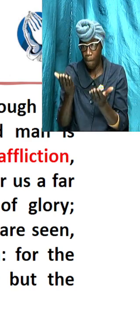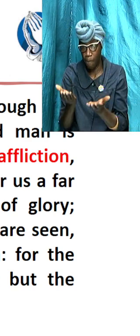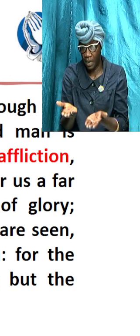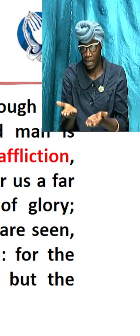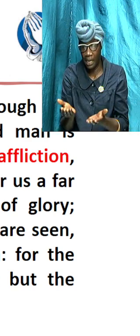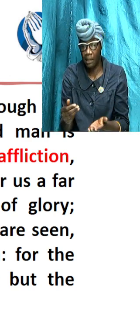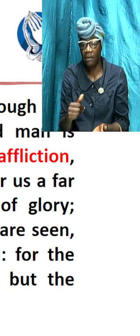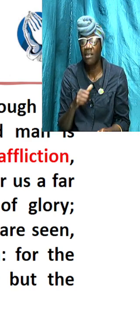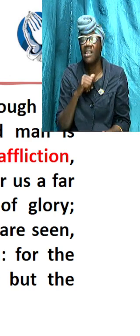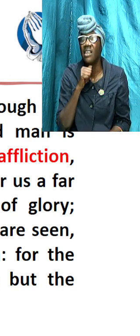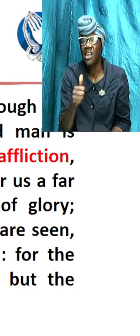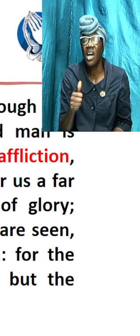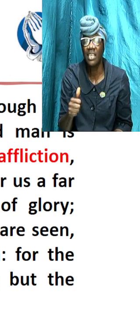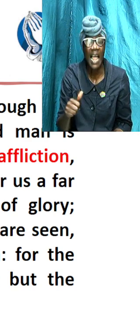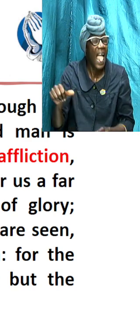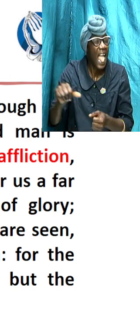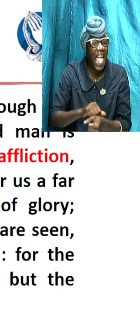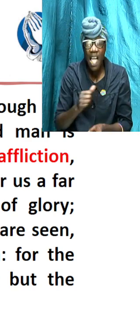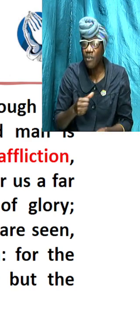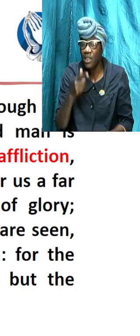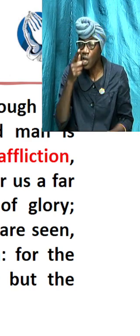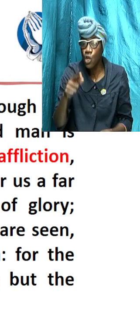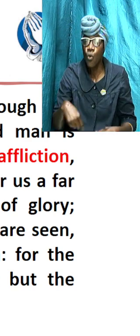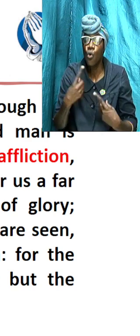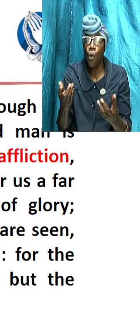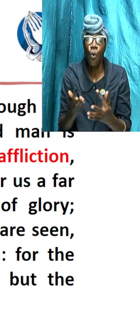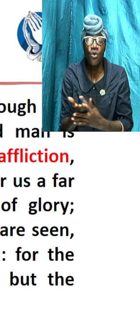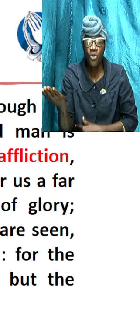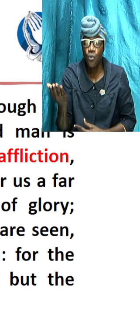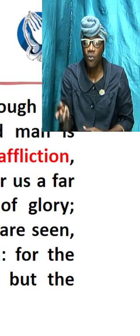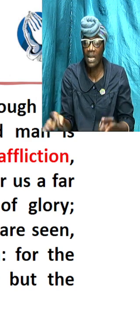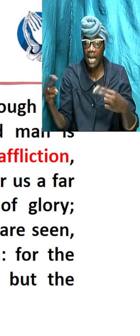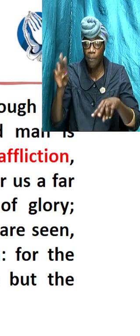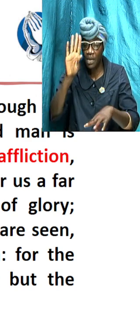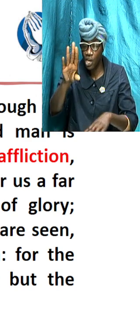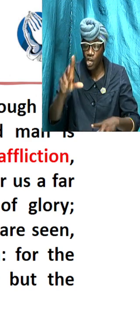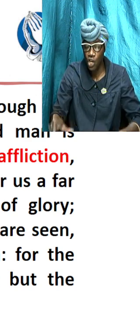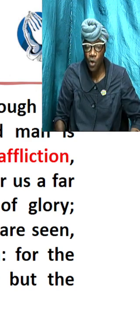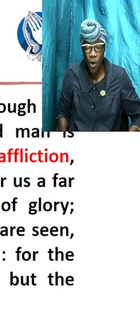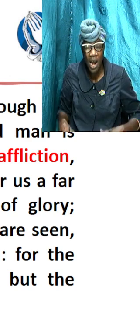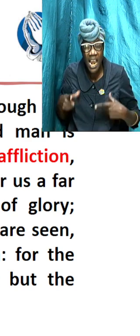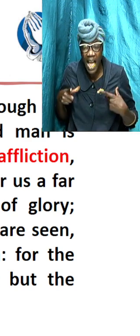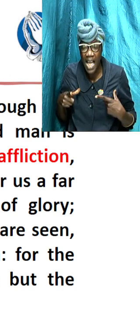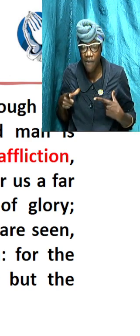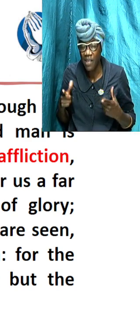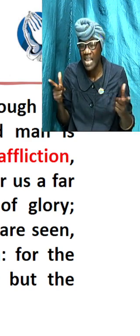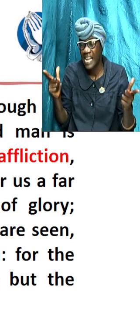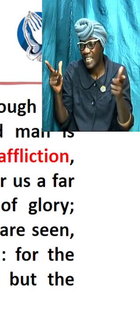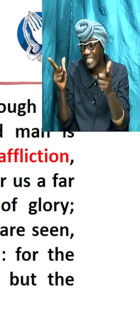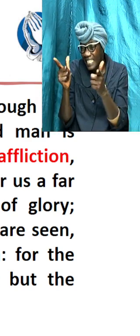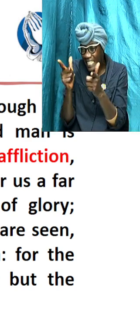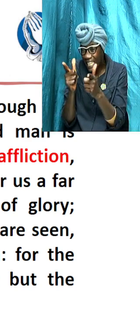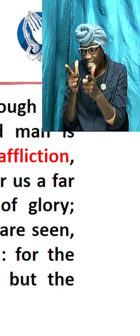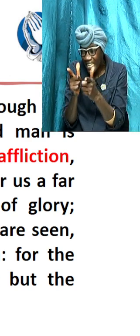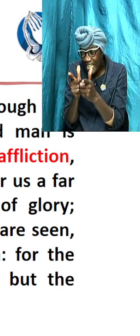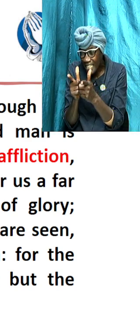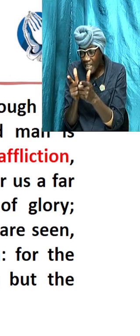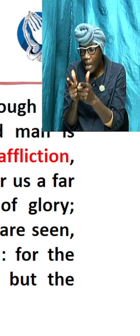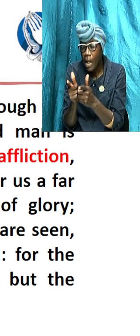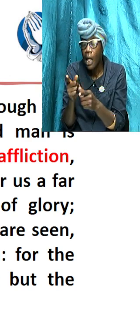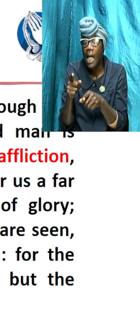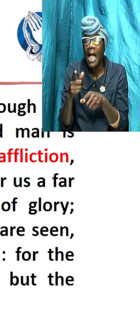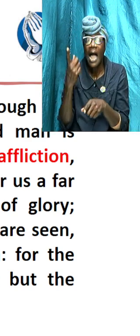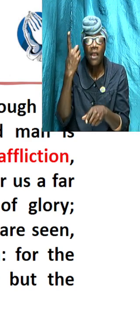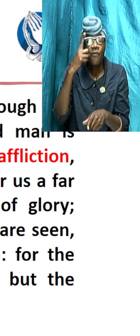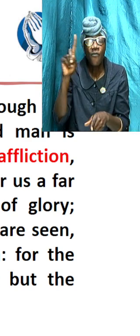go through, Holy Ghost, everything that happens in our life, praise God, is a light affliction and is but for a